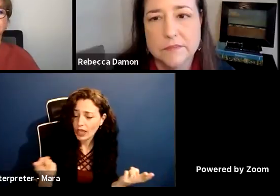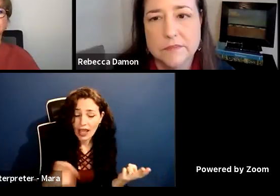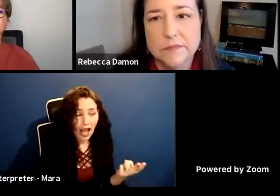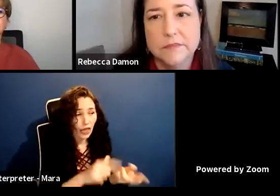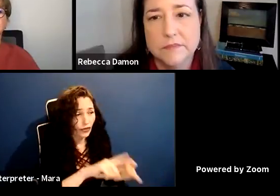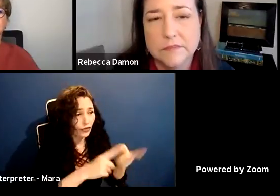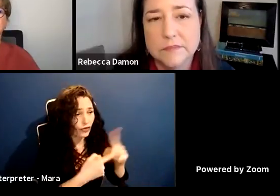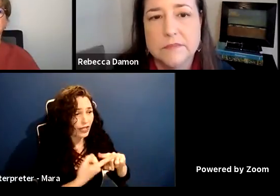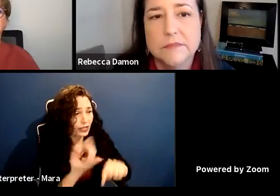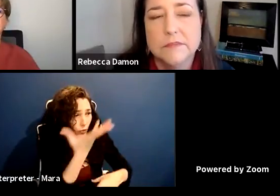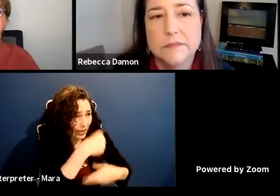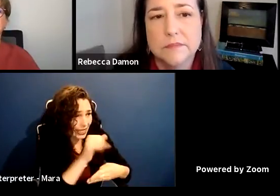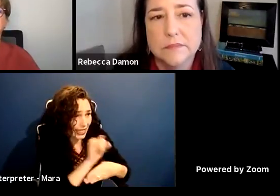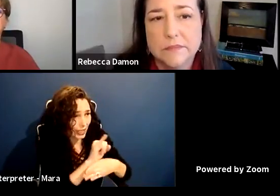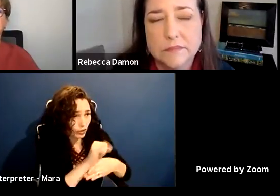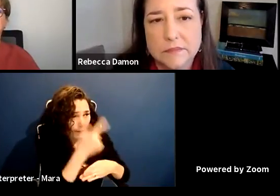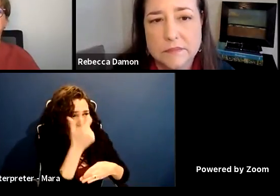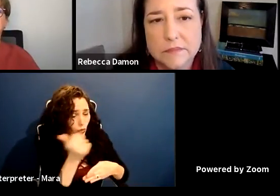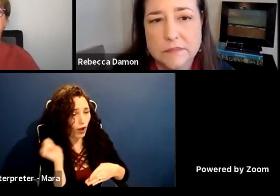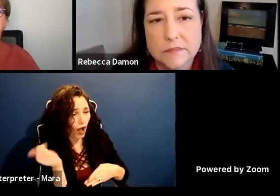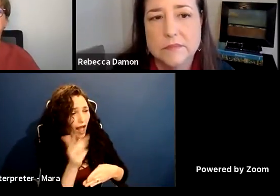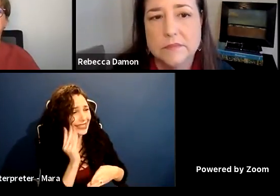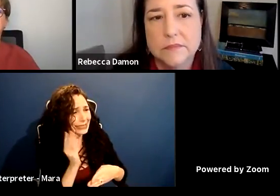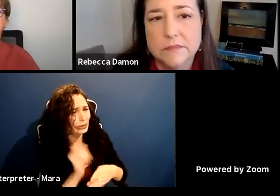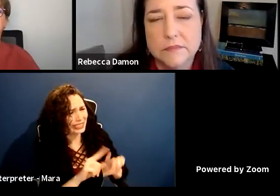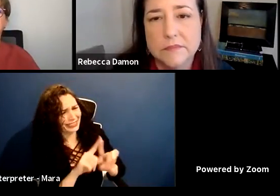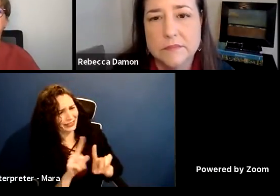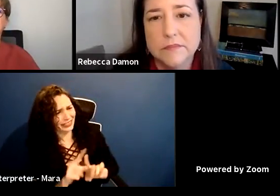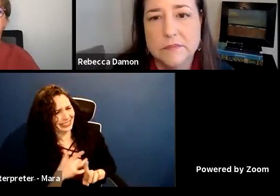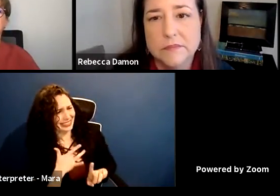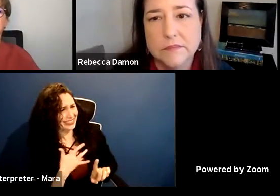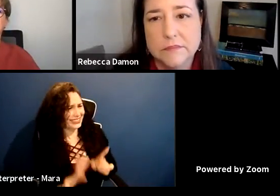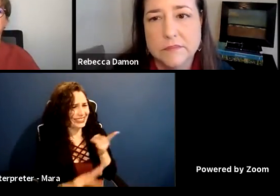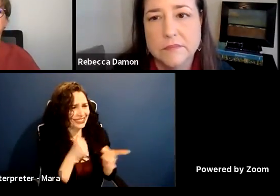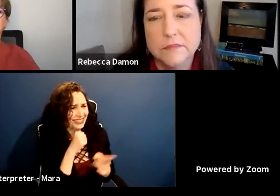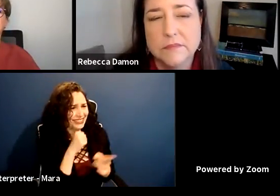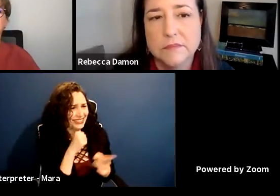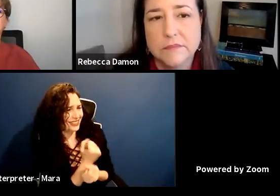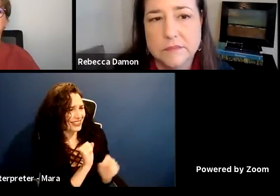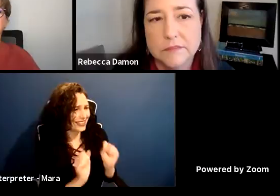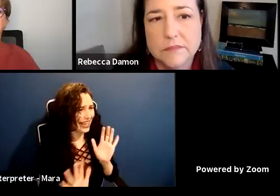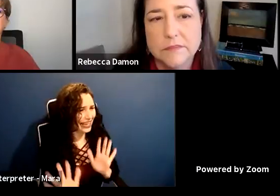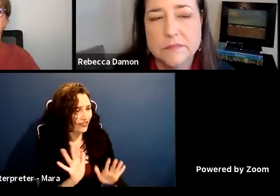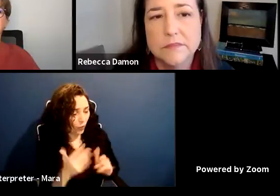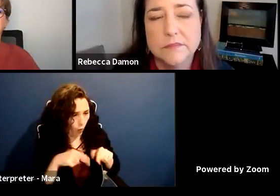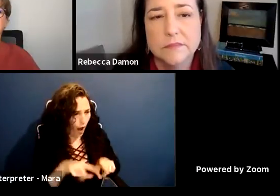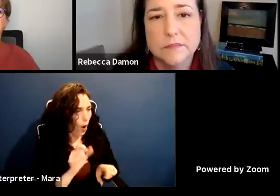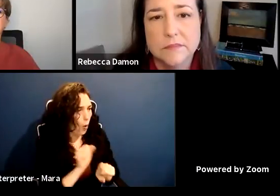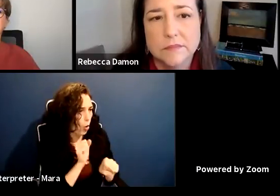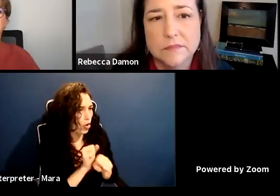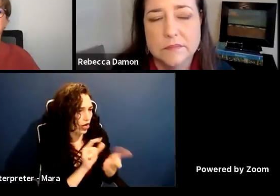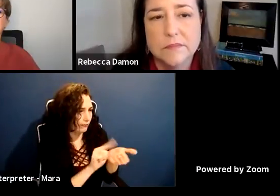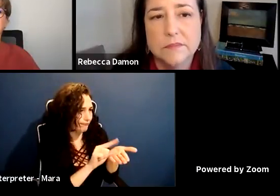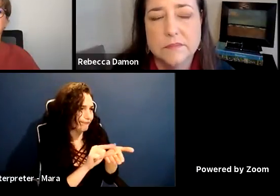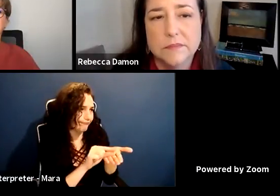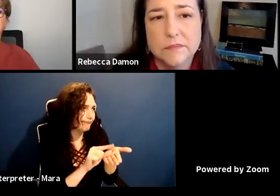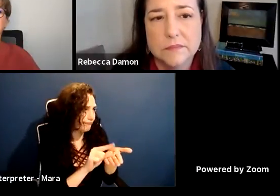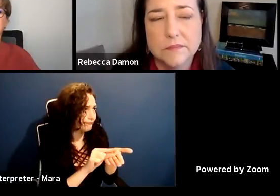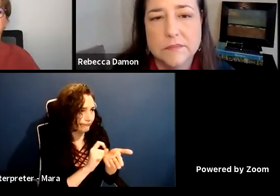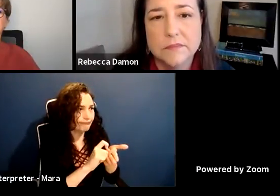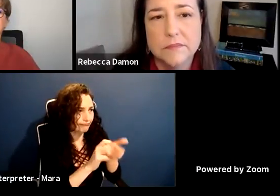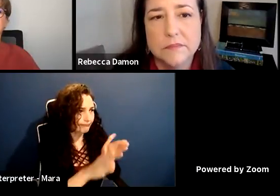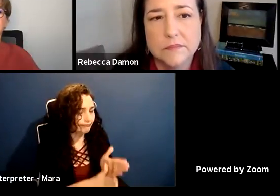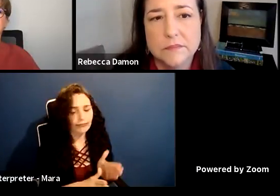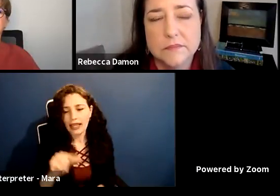everybody's been through some version of feeling unsafe in the roles of being journalistic. And, you guys mentioned it. I think Gabrielle mentioned